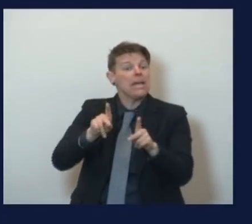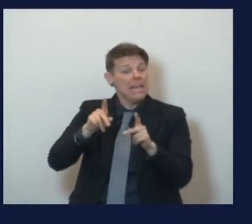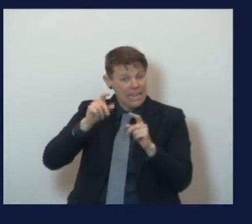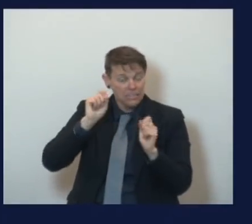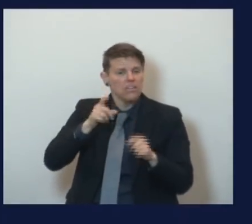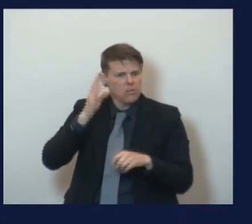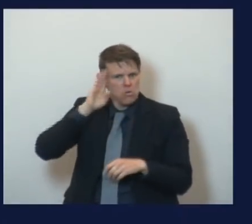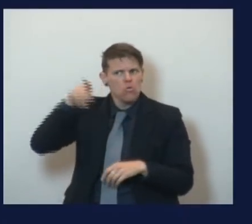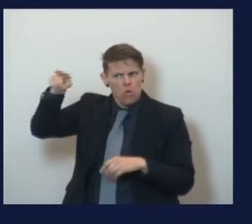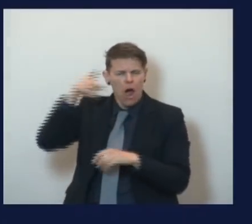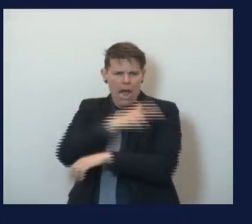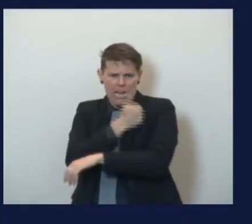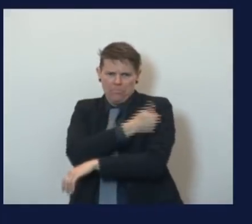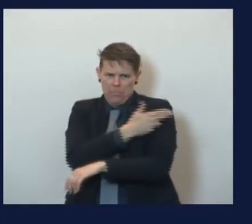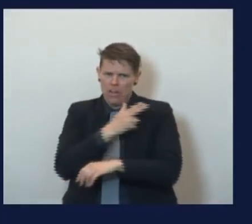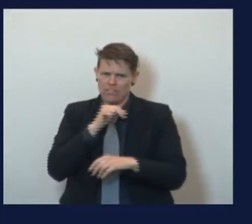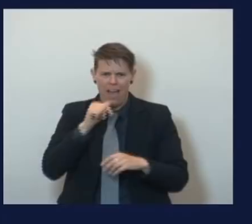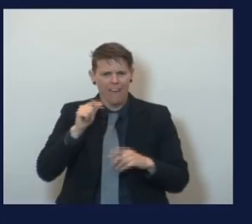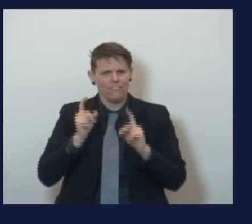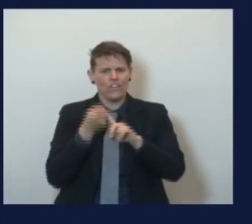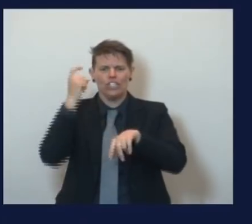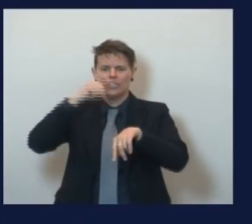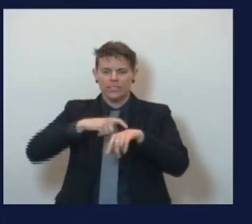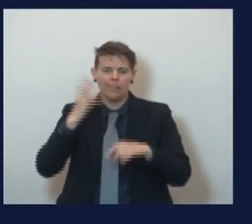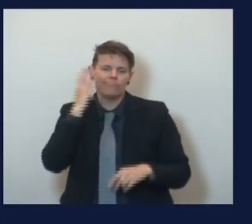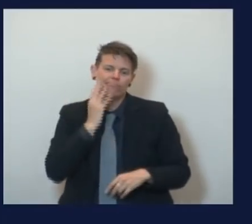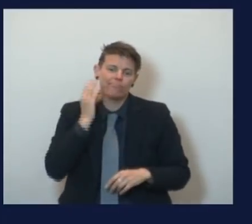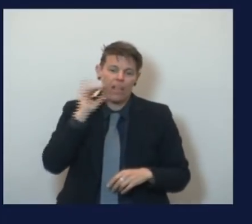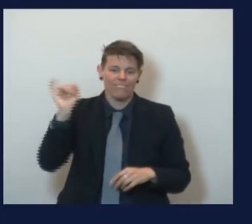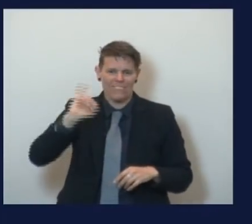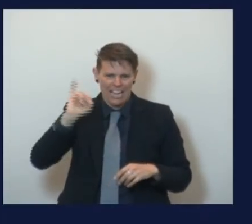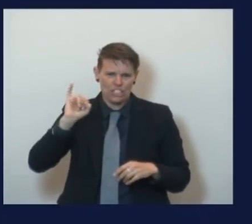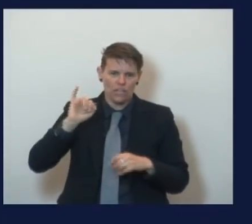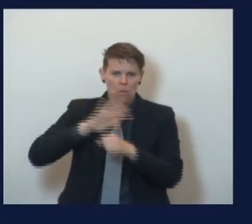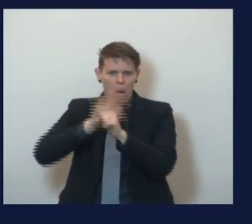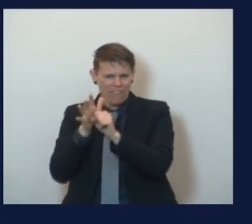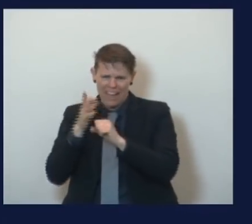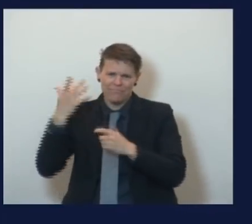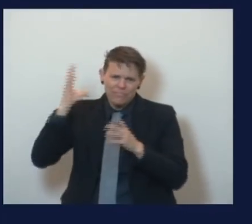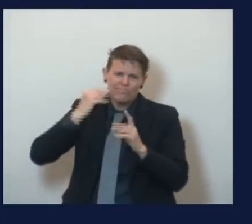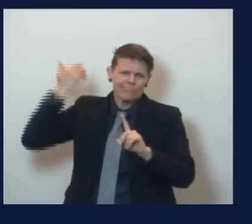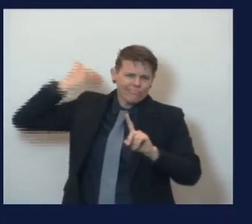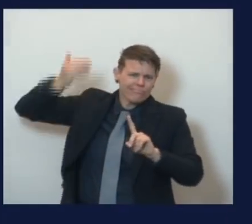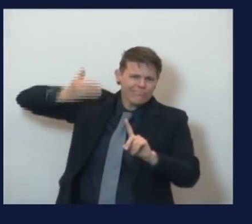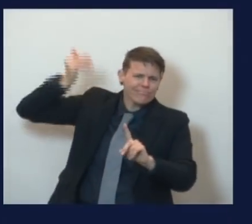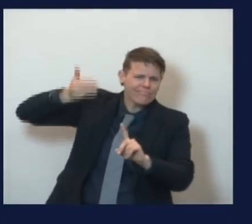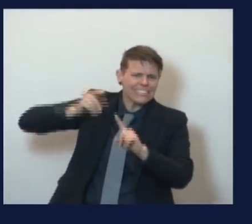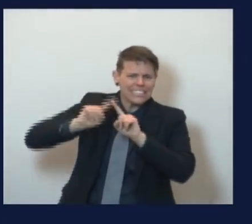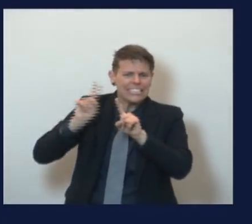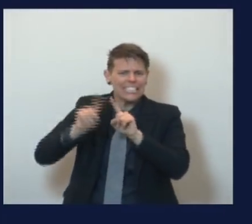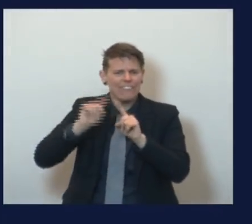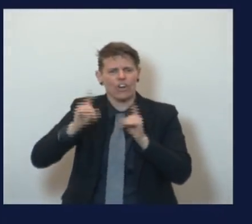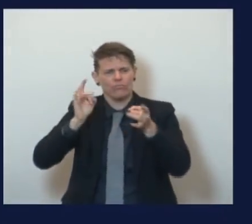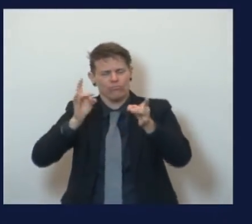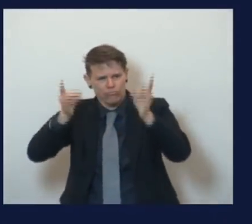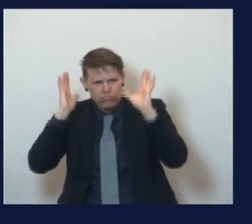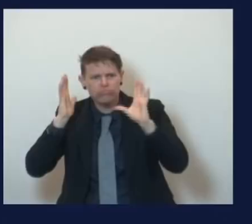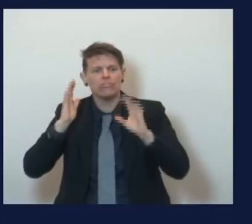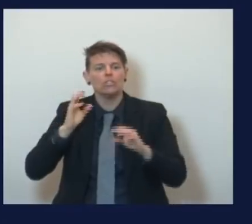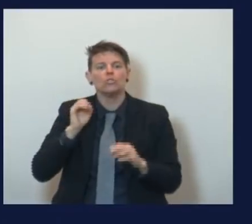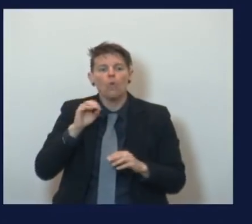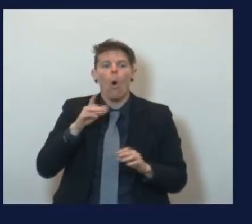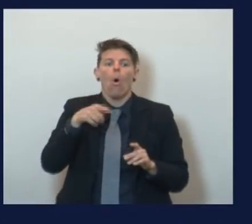with infections. They know how to do this. They will keep you safe. We cannot have you not garnering